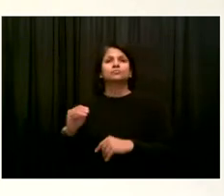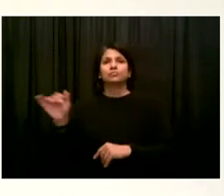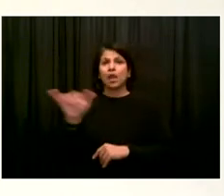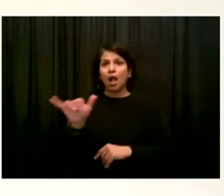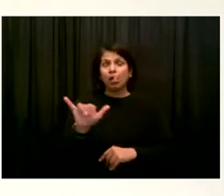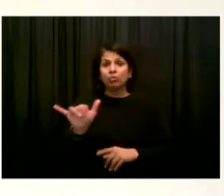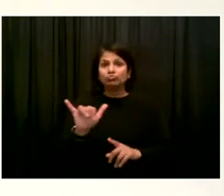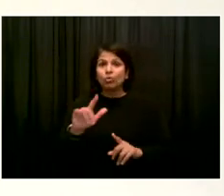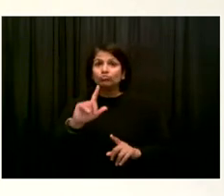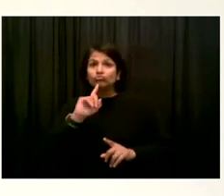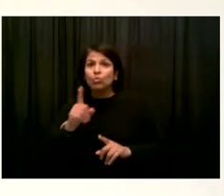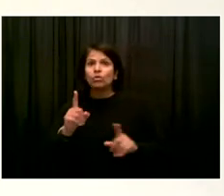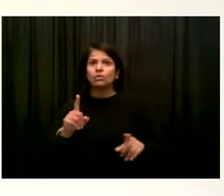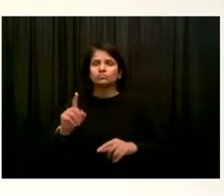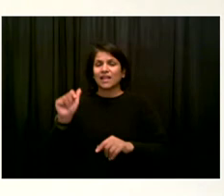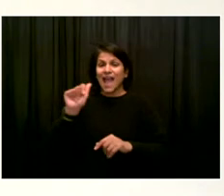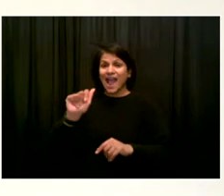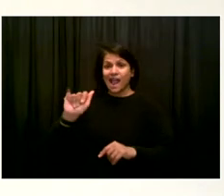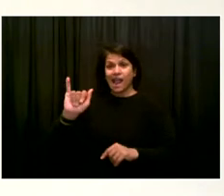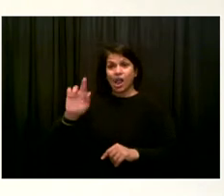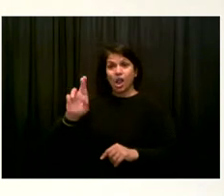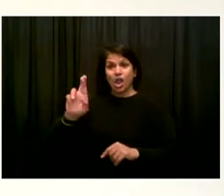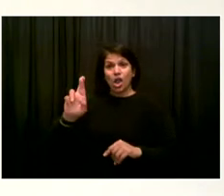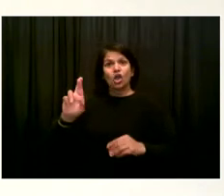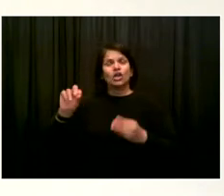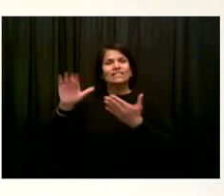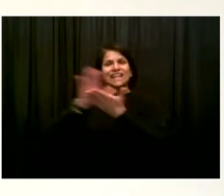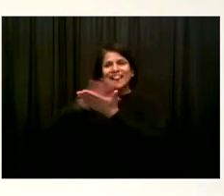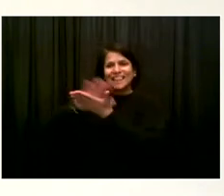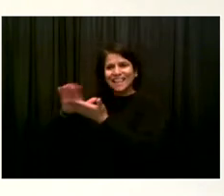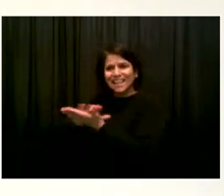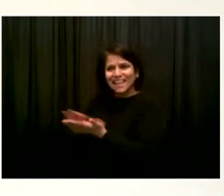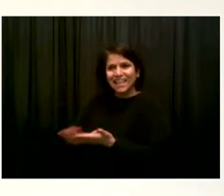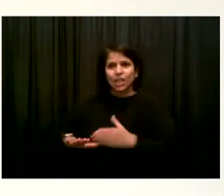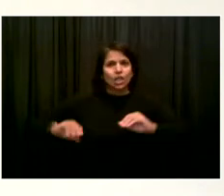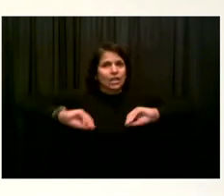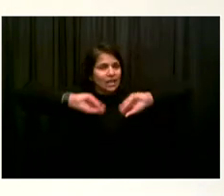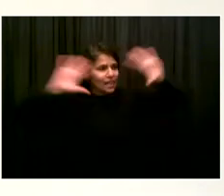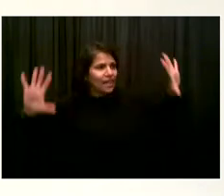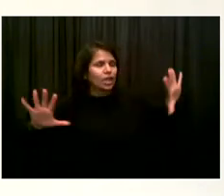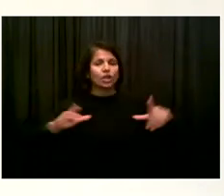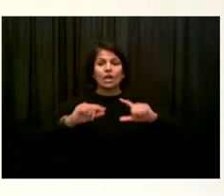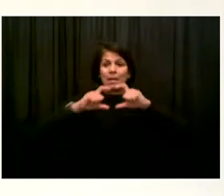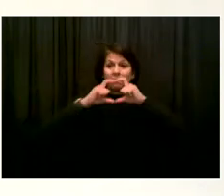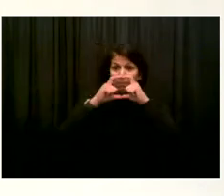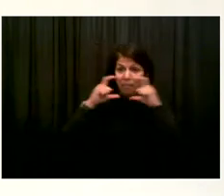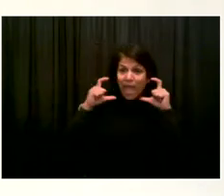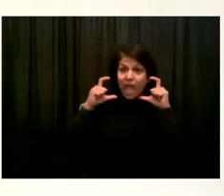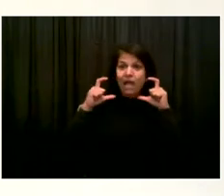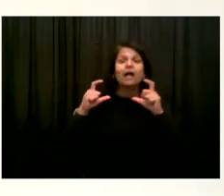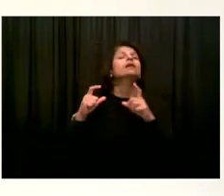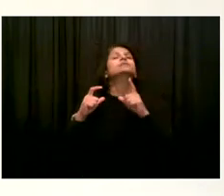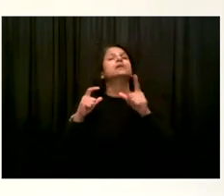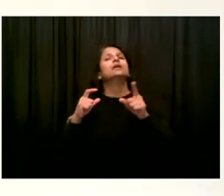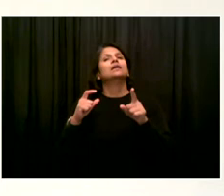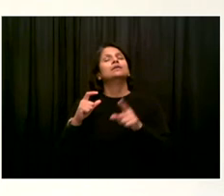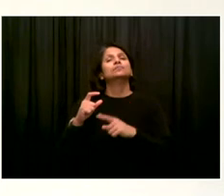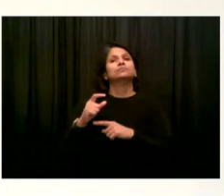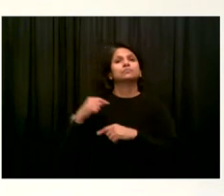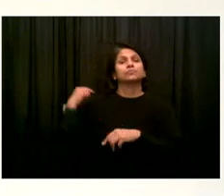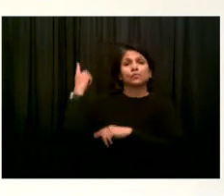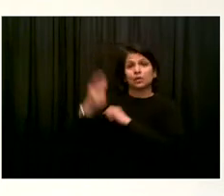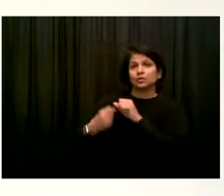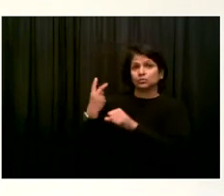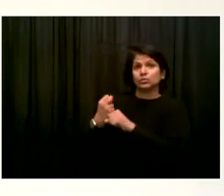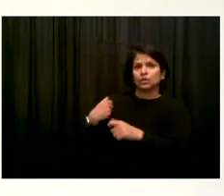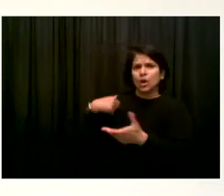in classrooms. The final point I'll make is we have also learned in the past 2 years the harms of children being out of school. And this is not